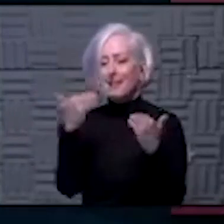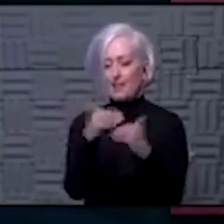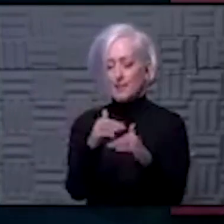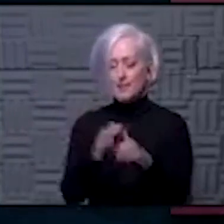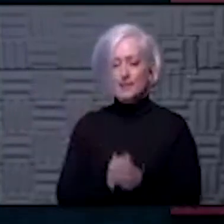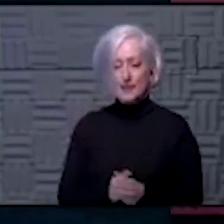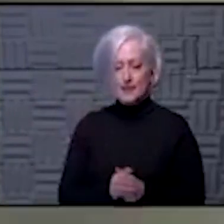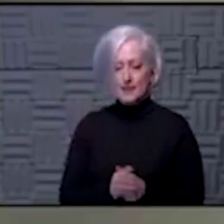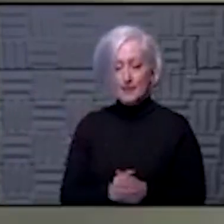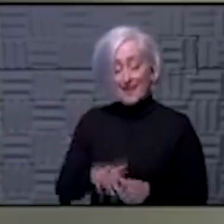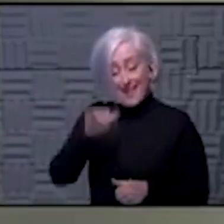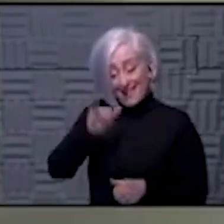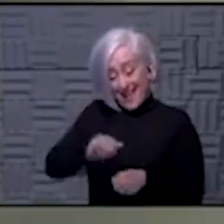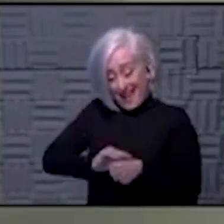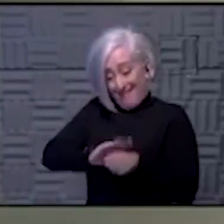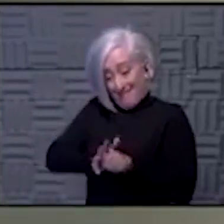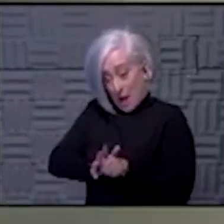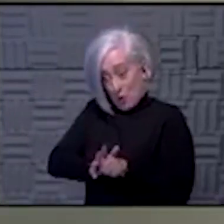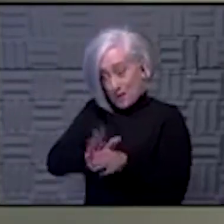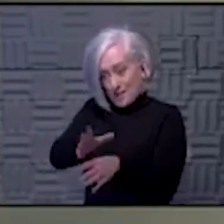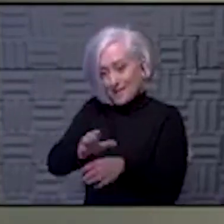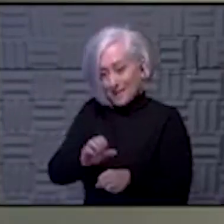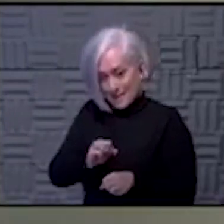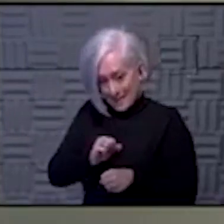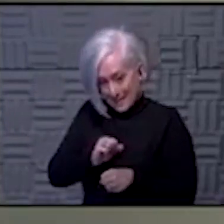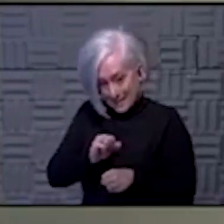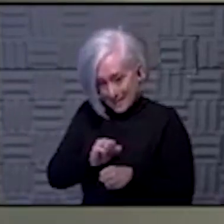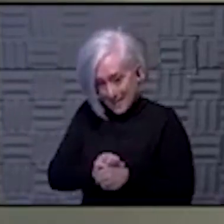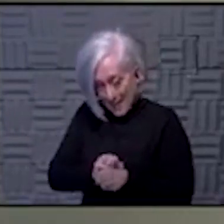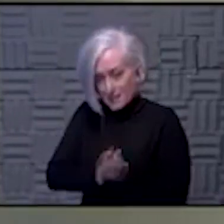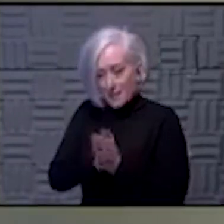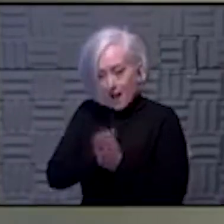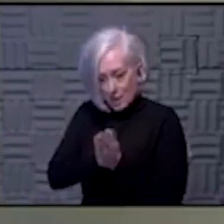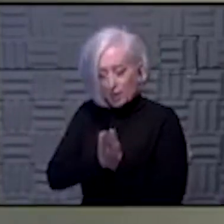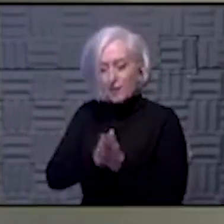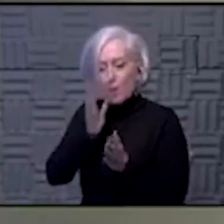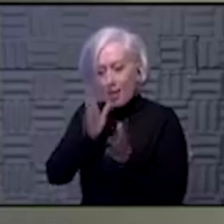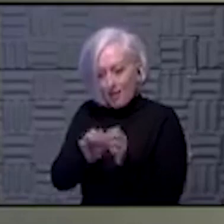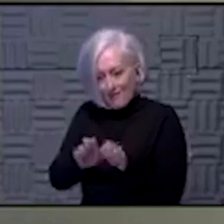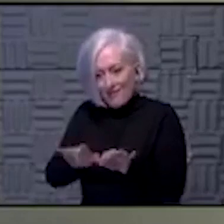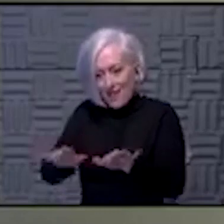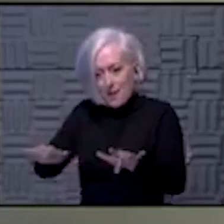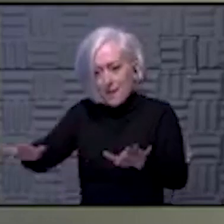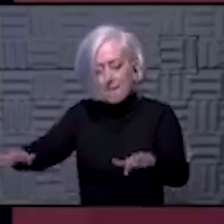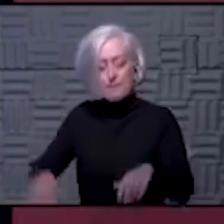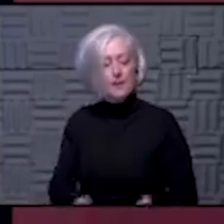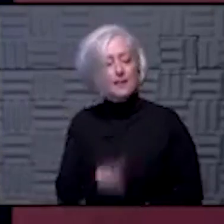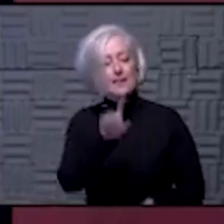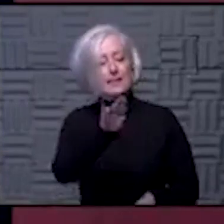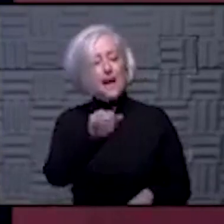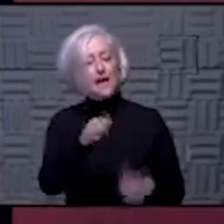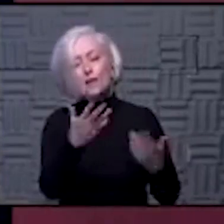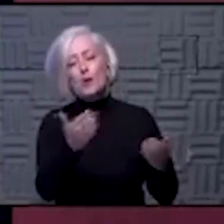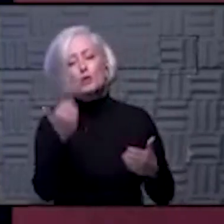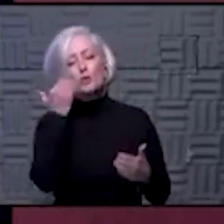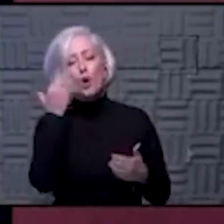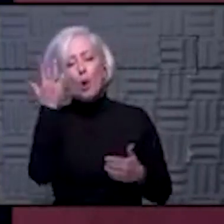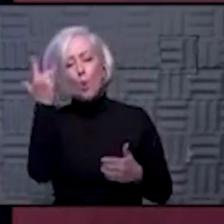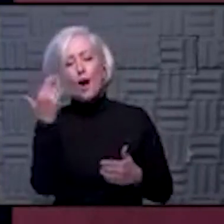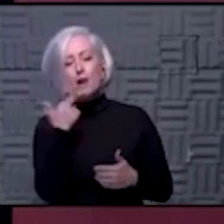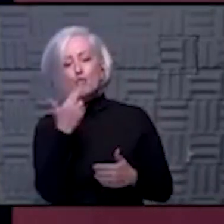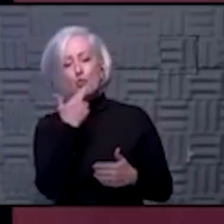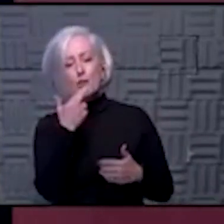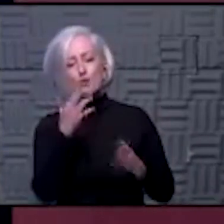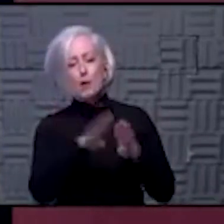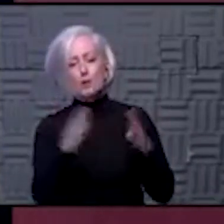any oxygen, it just flames up. That's totally right. Diana wants to know, why are restaurants still staying open past 10 p.m.?